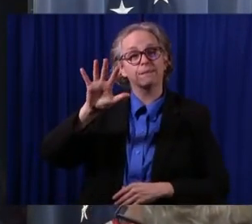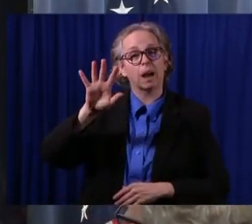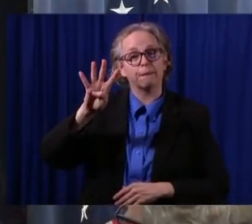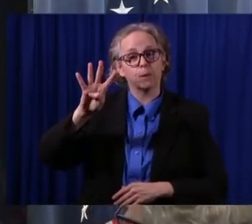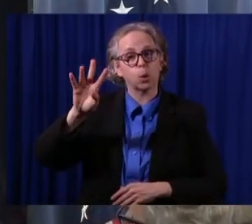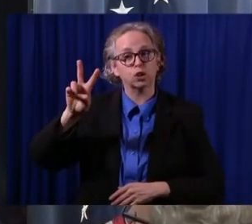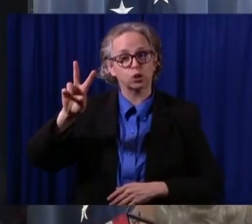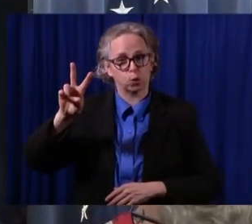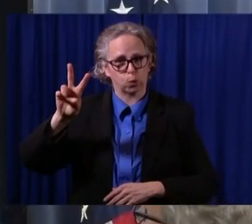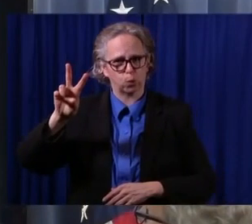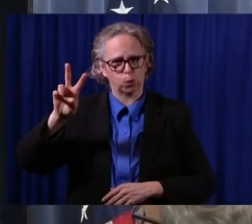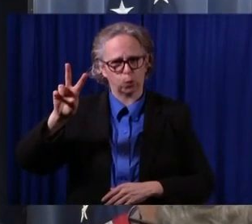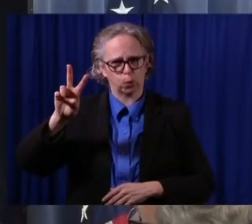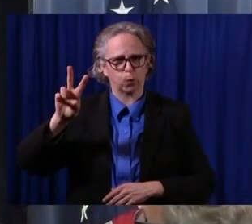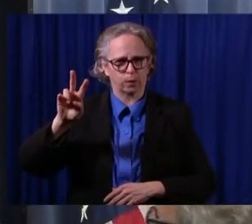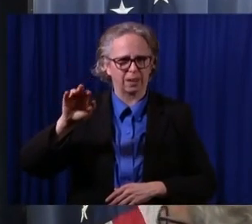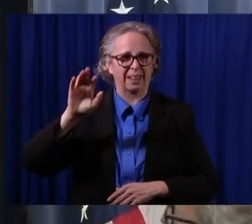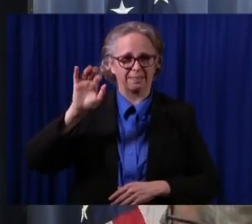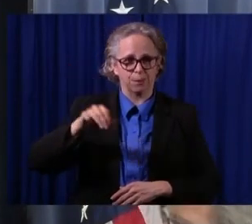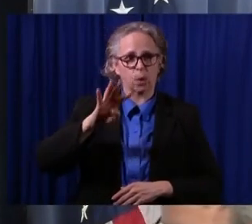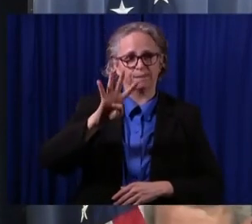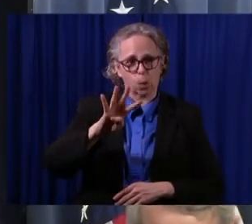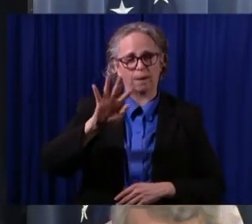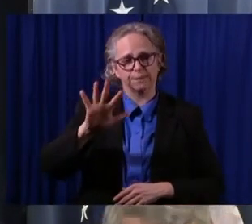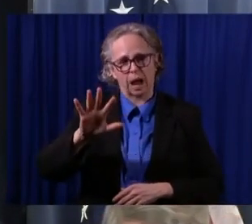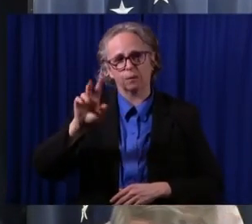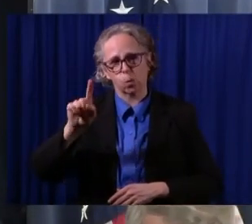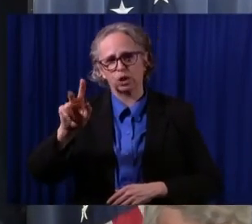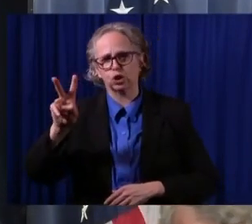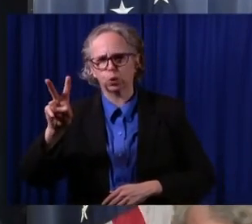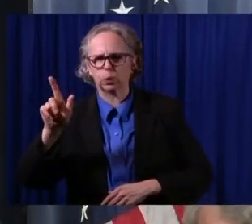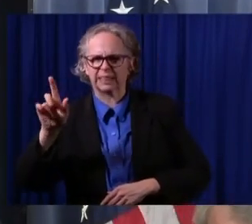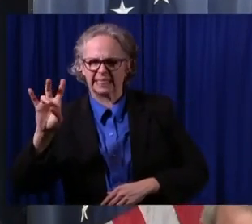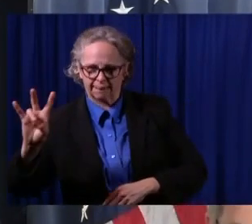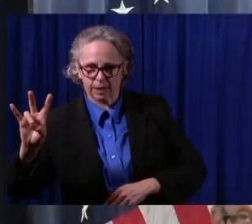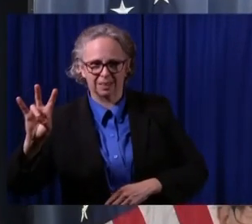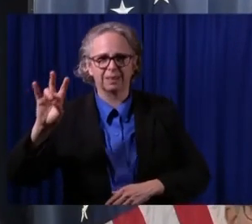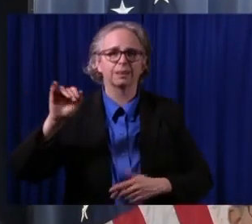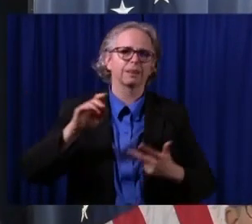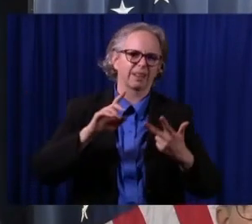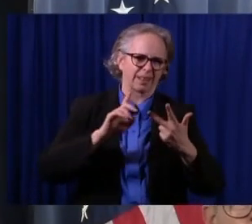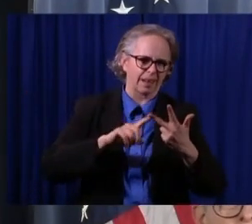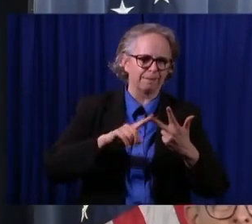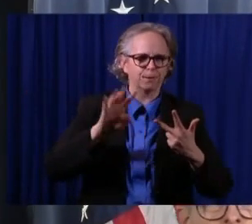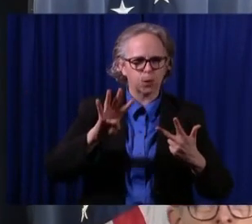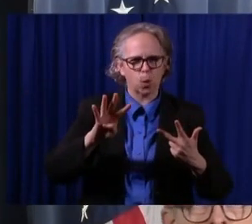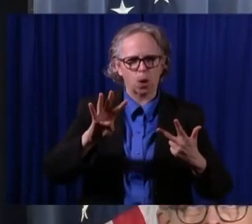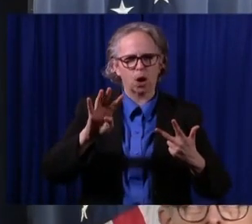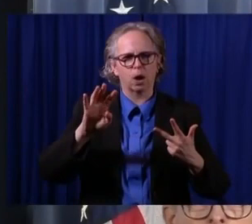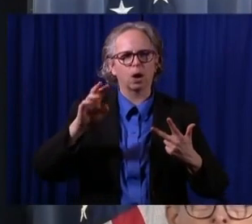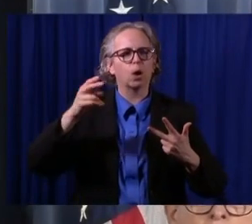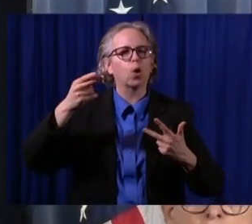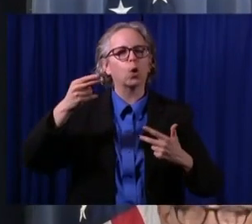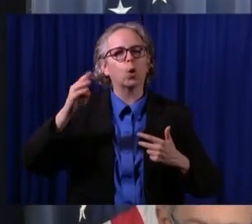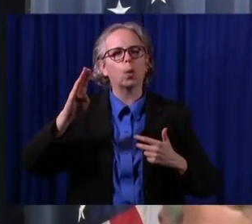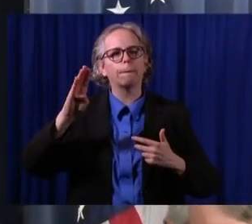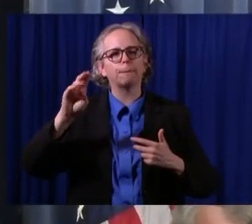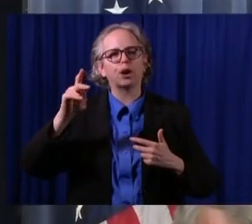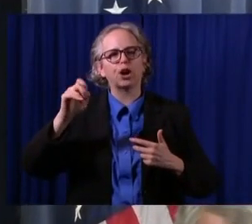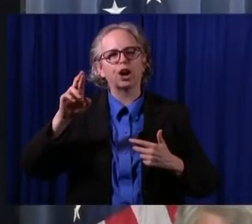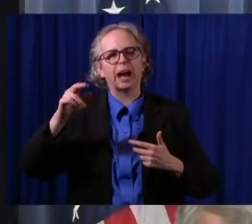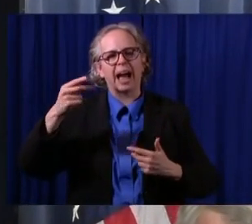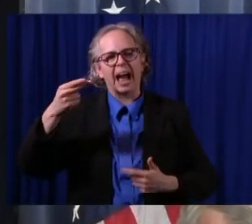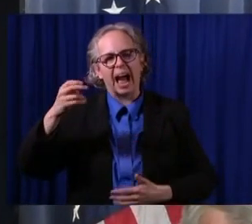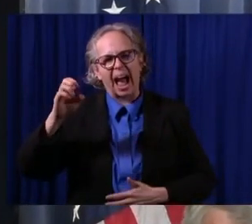45417, 45426. And so you'll see Huber Heights, you'll see Riverside, you'll see parts